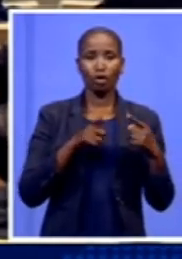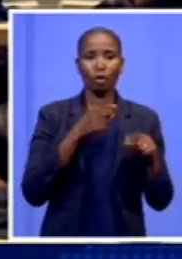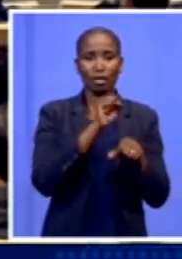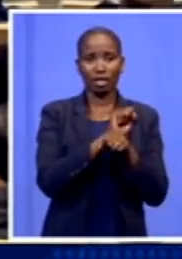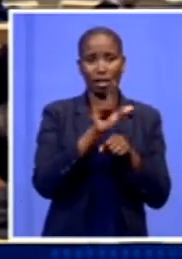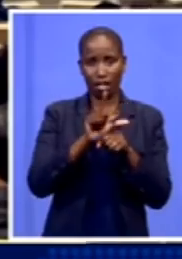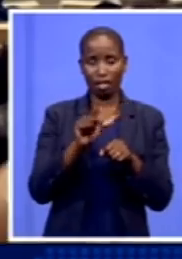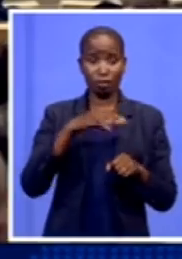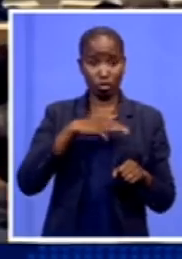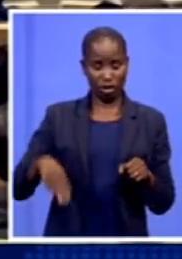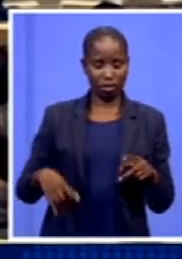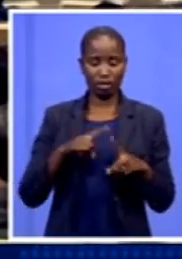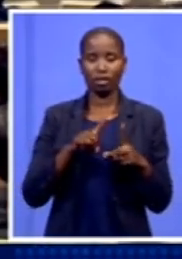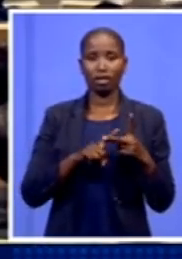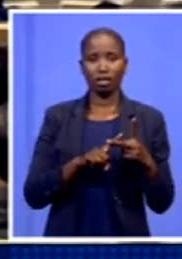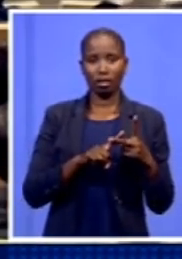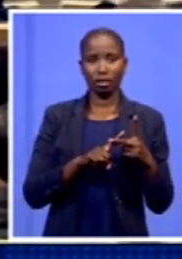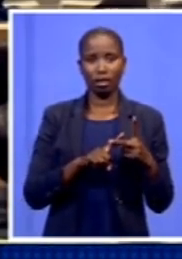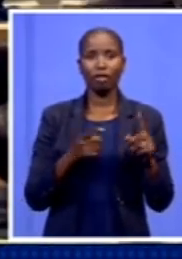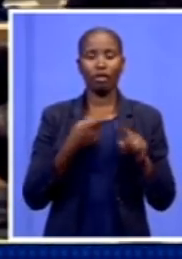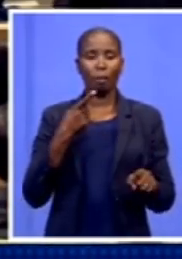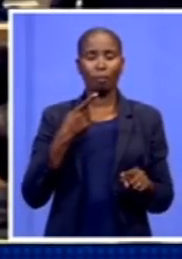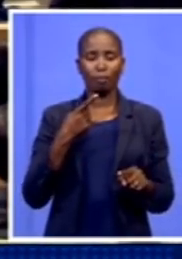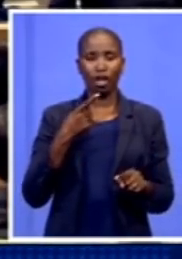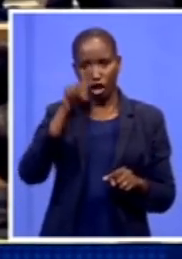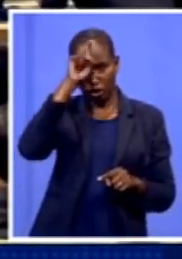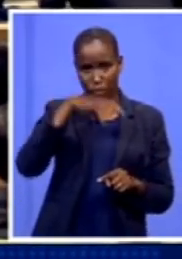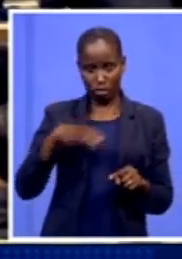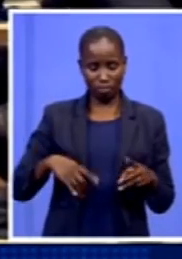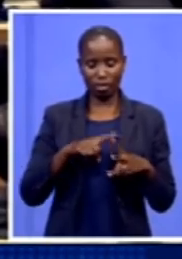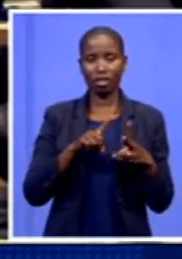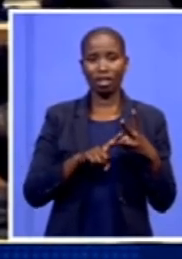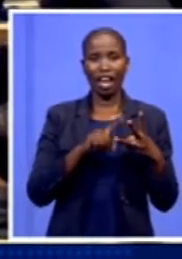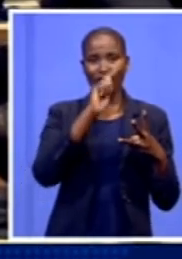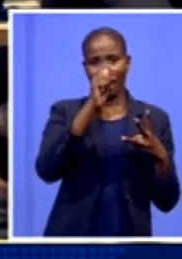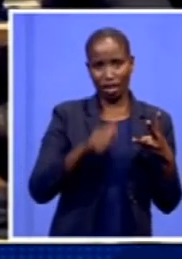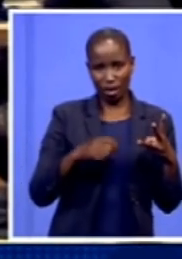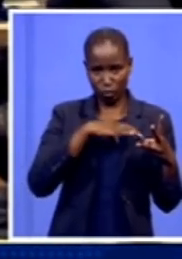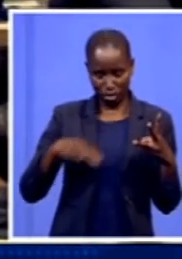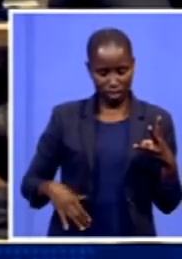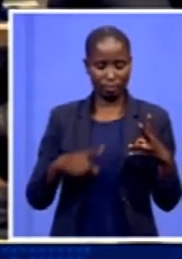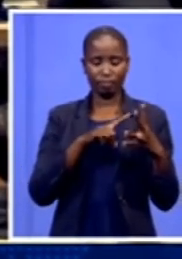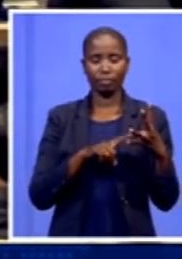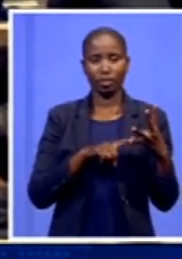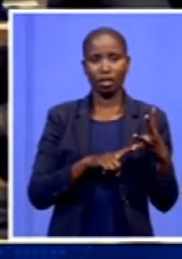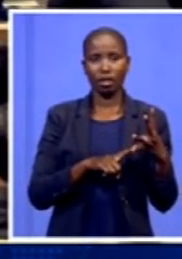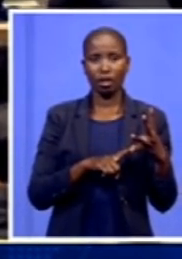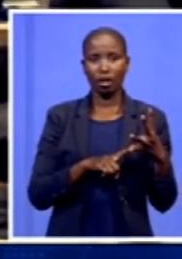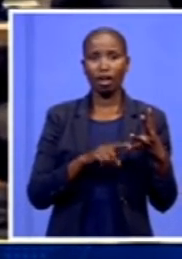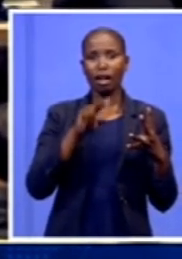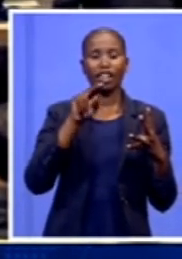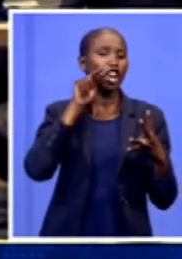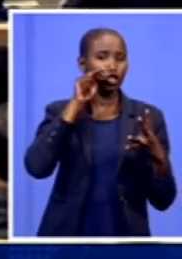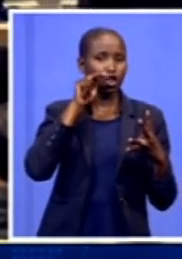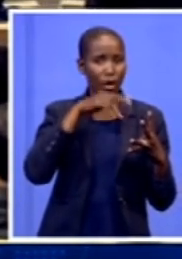Al-Sisi from Egypt, President Kenyatta from Kenya, President Buhari from Nigeria, and President